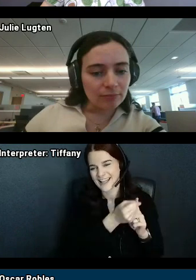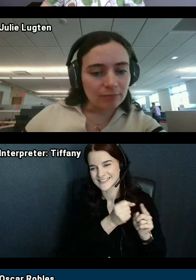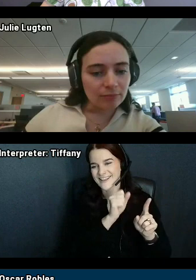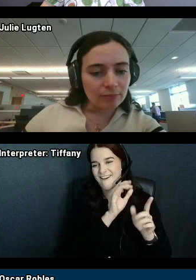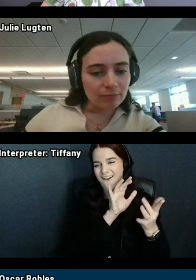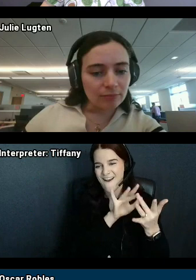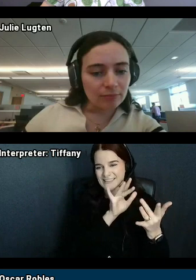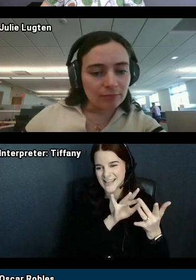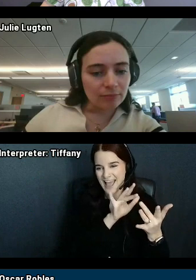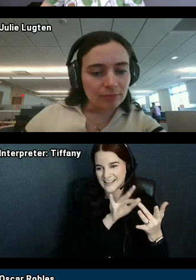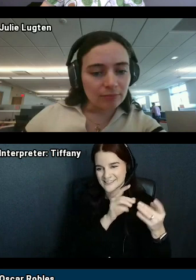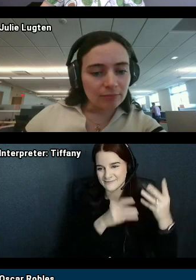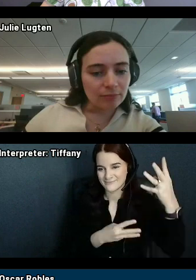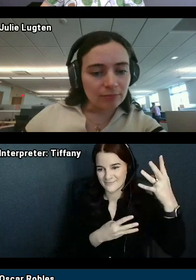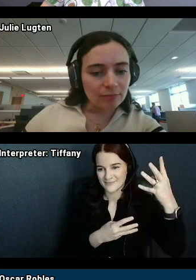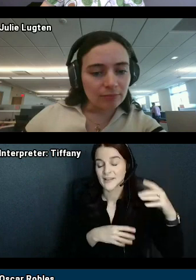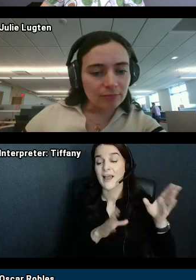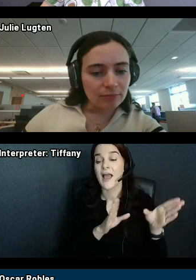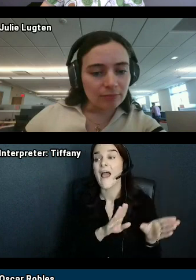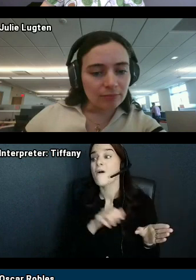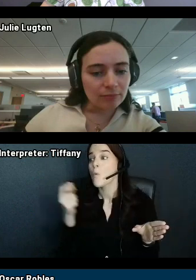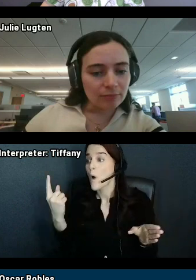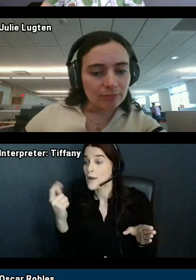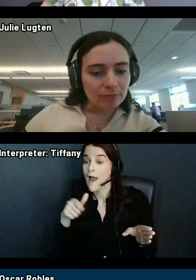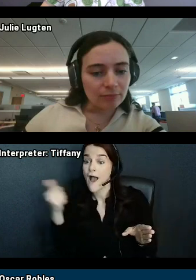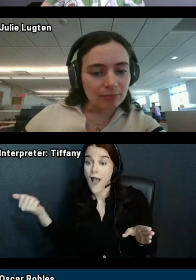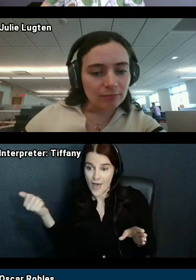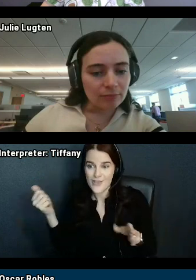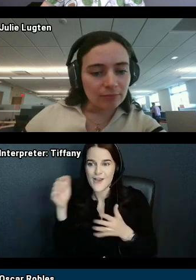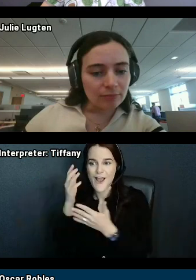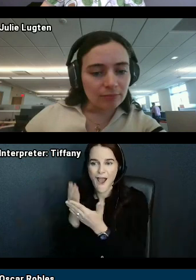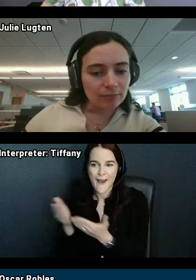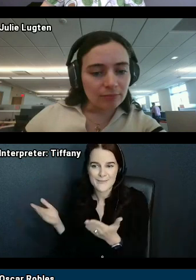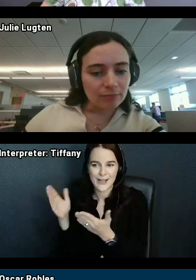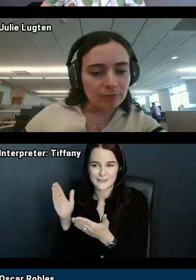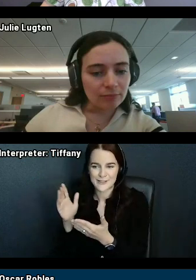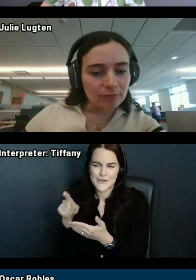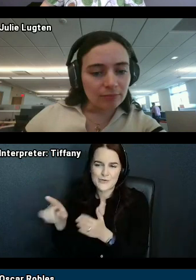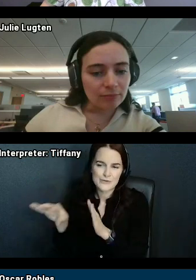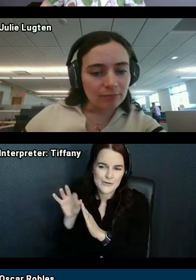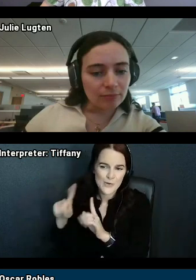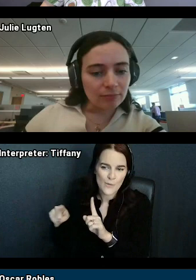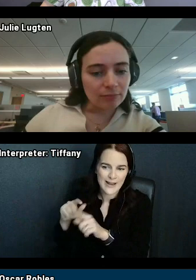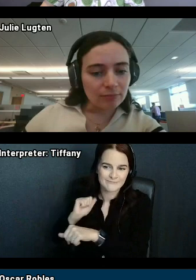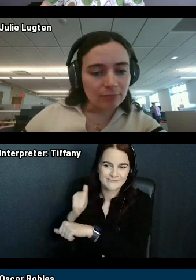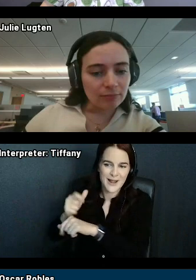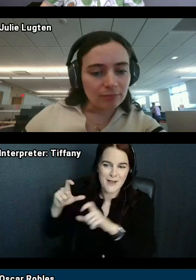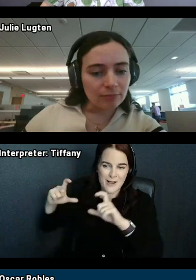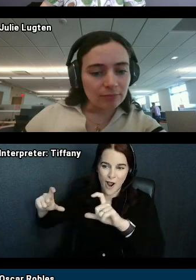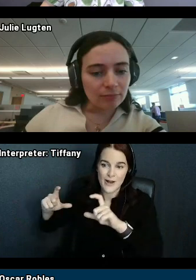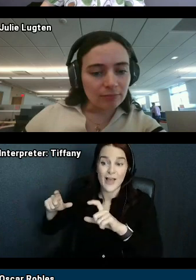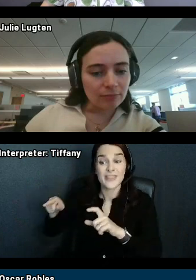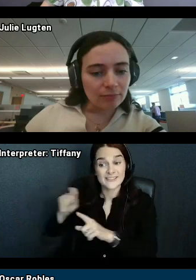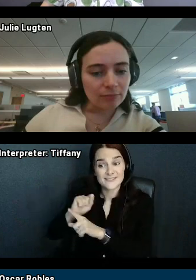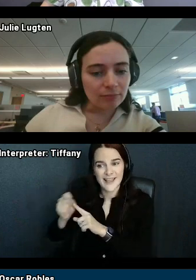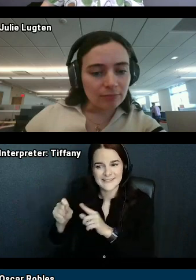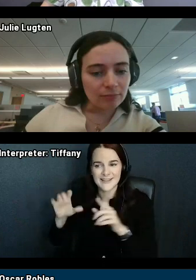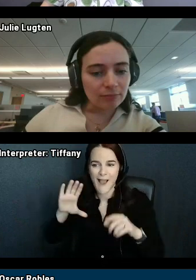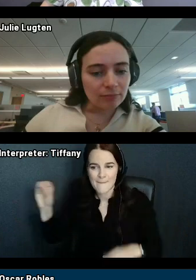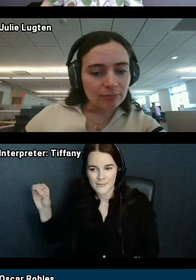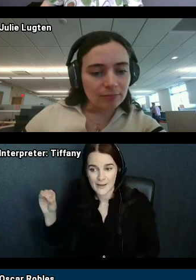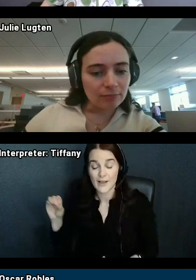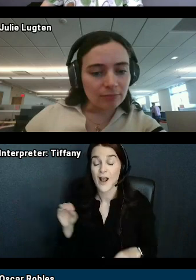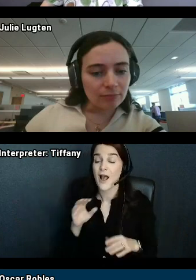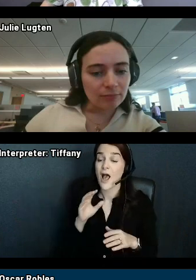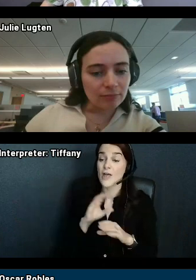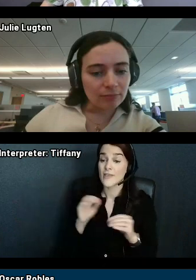and between one other object that you choose when you set up the card, so in this case, company. On the free tier, you don't have